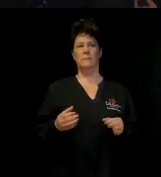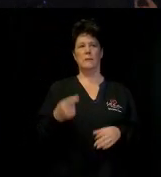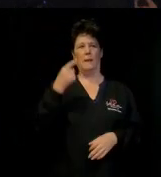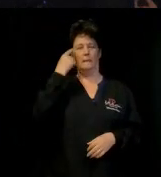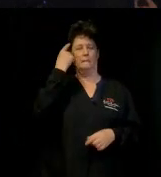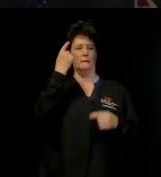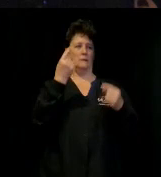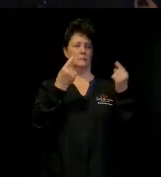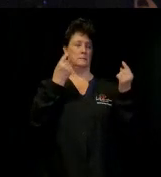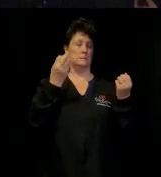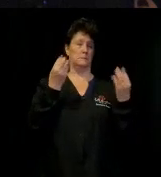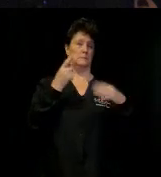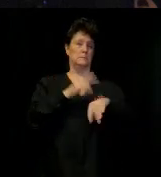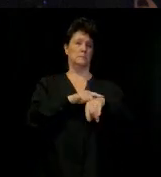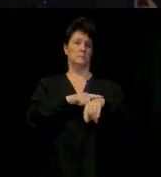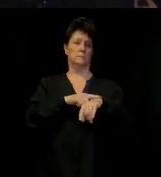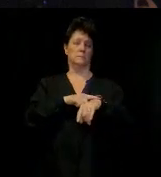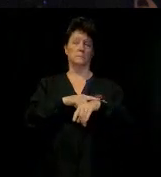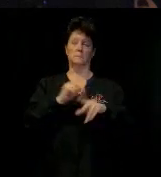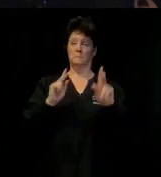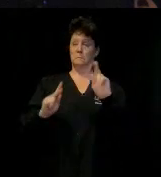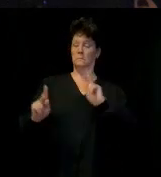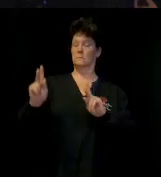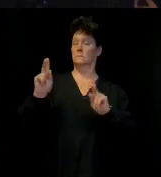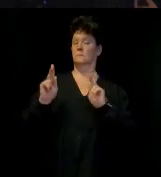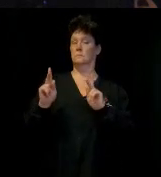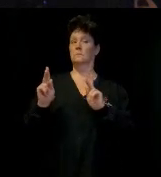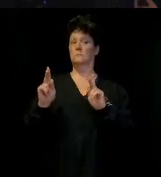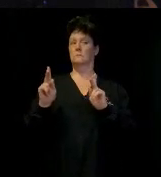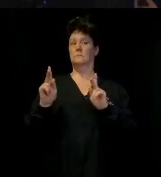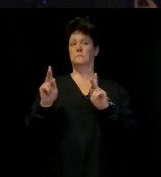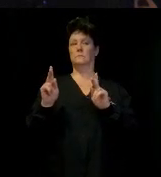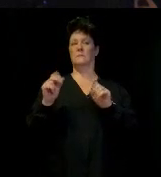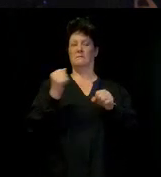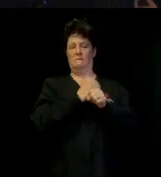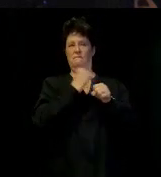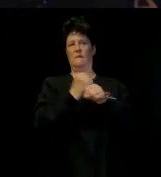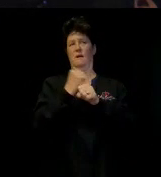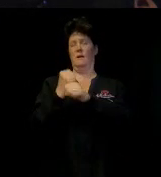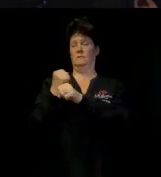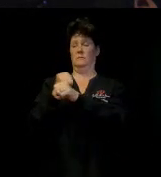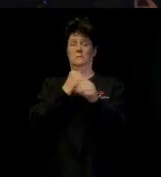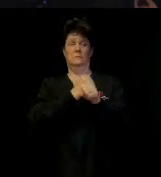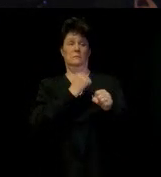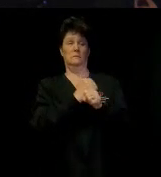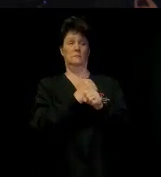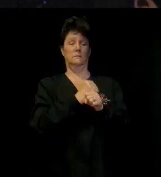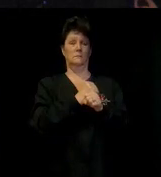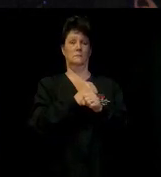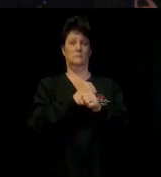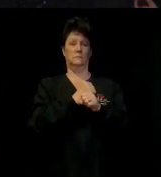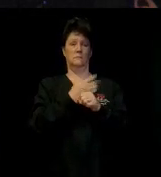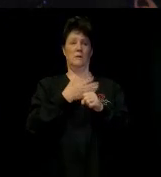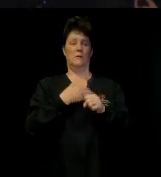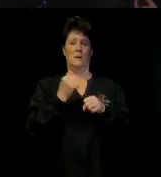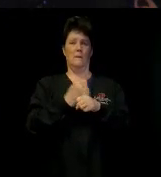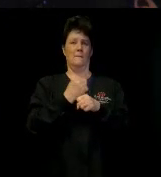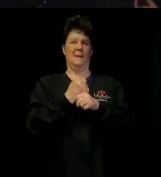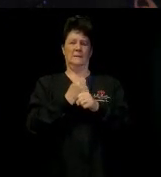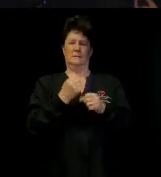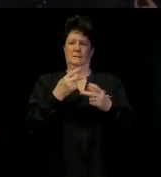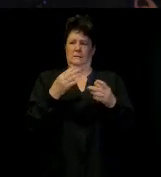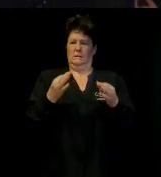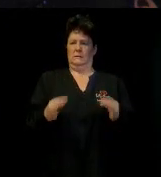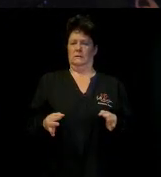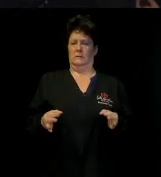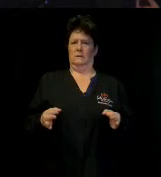times this is where people, they fight. Because when I got to make a decision,